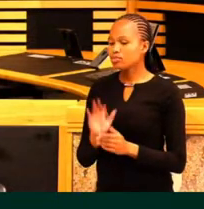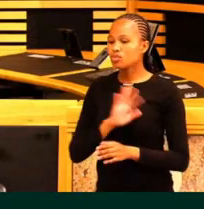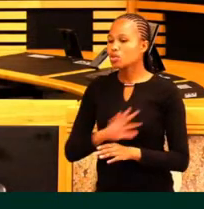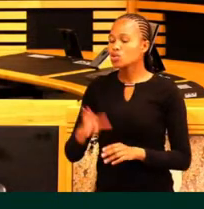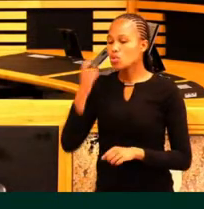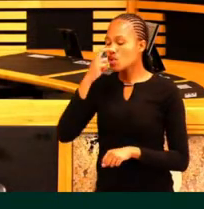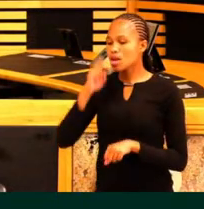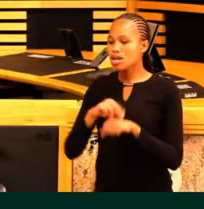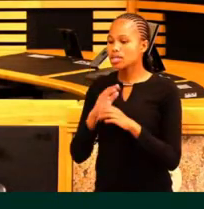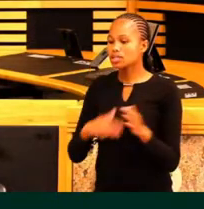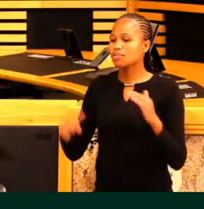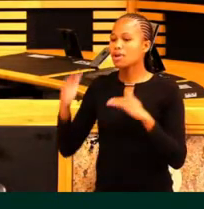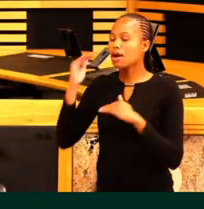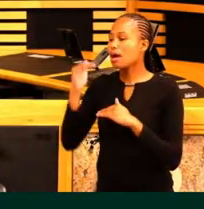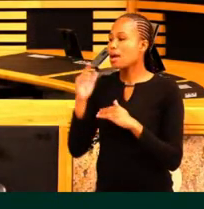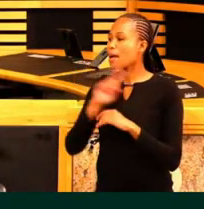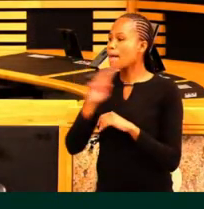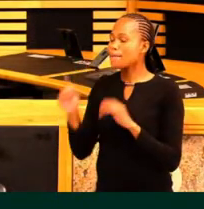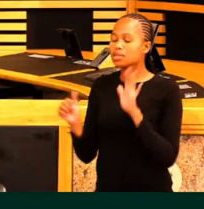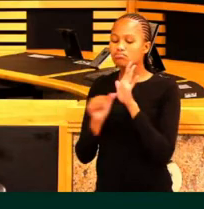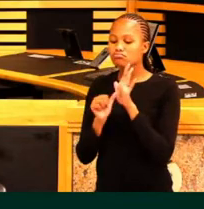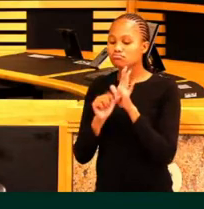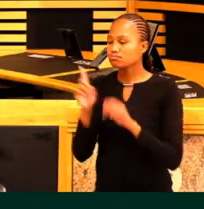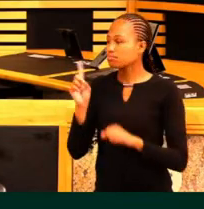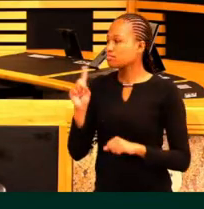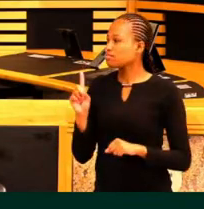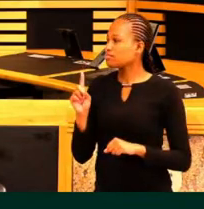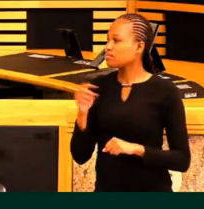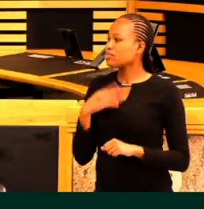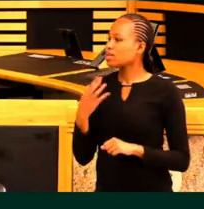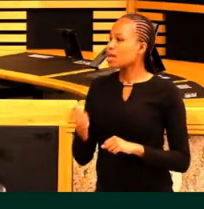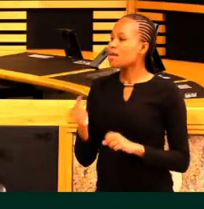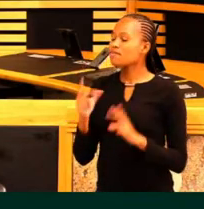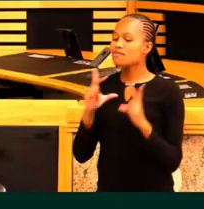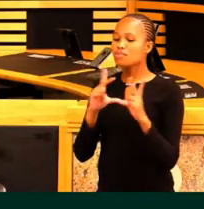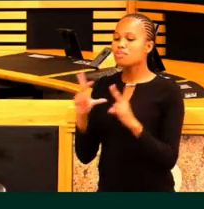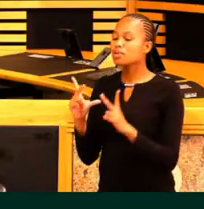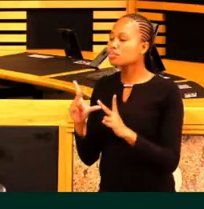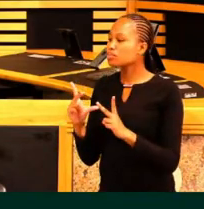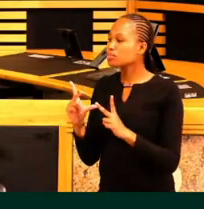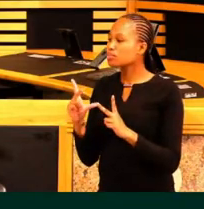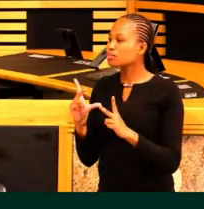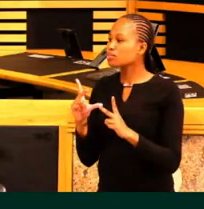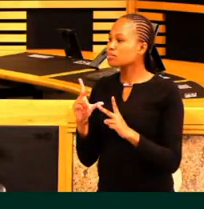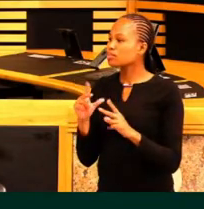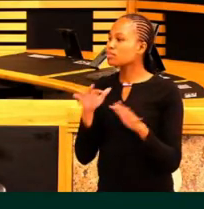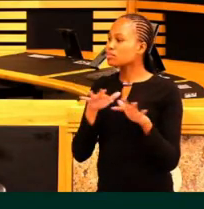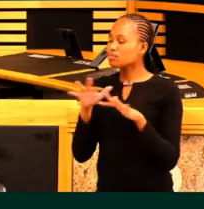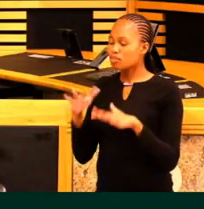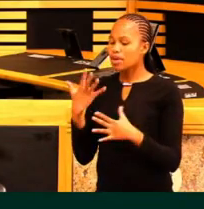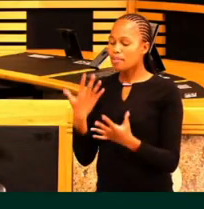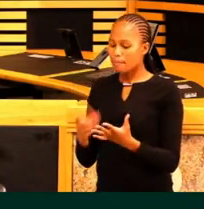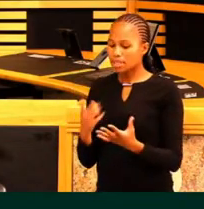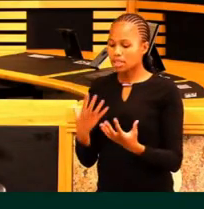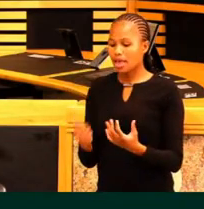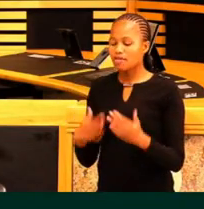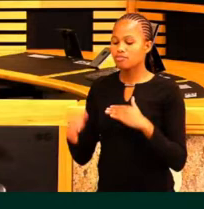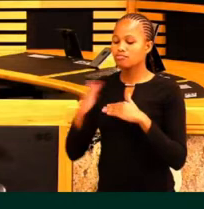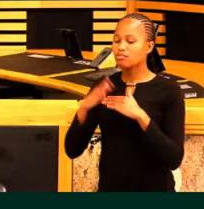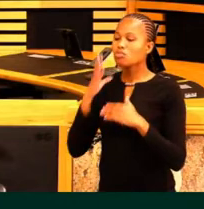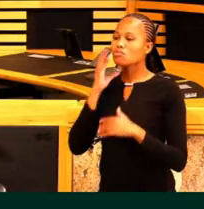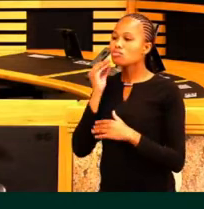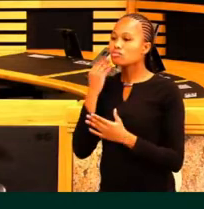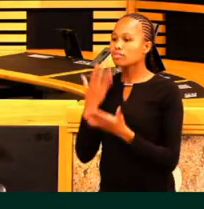high but must but the important part is that young people gain again gain experience and get to be Innovative